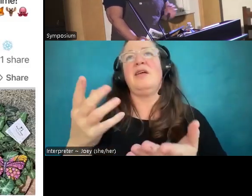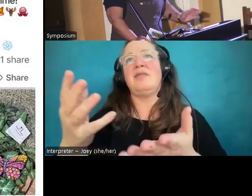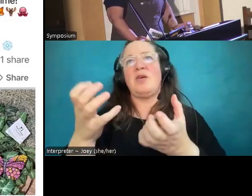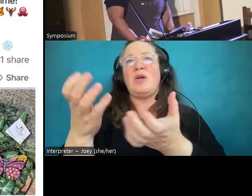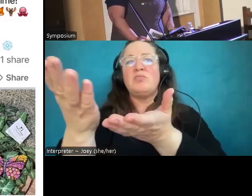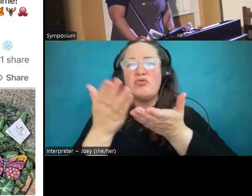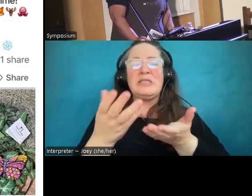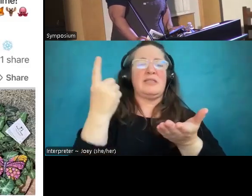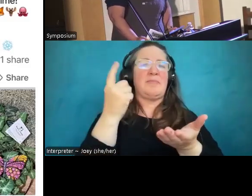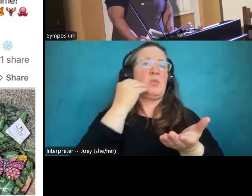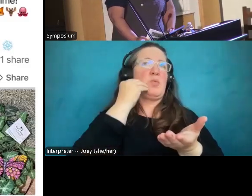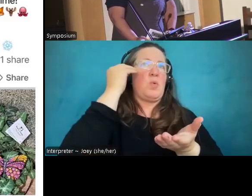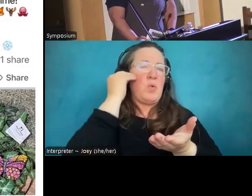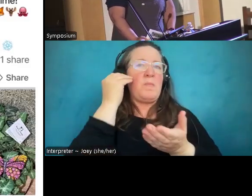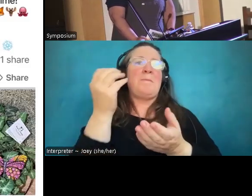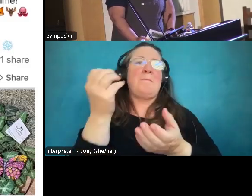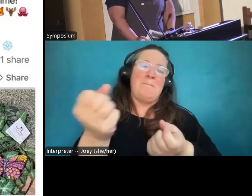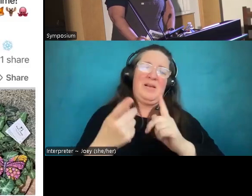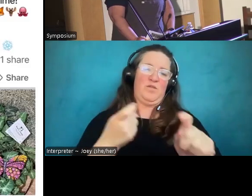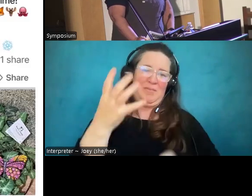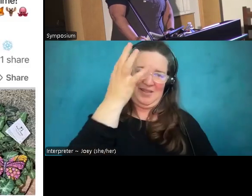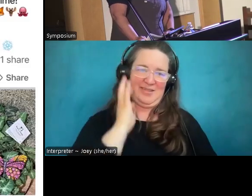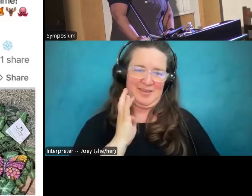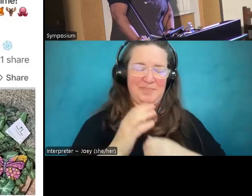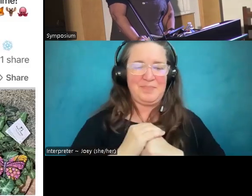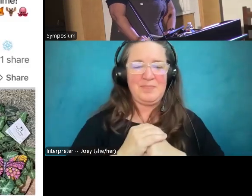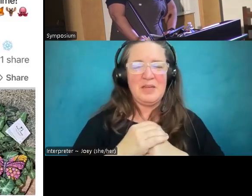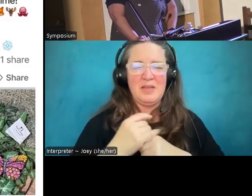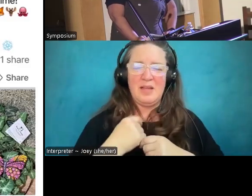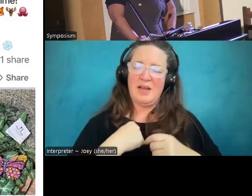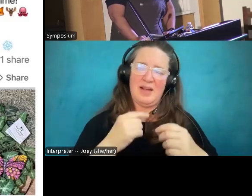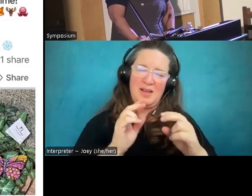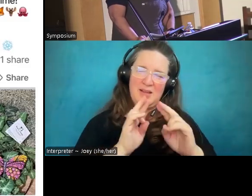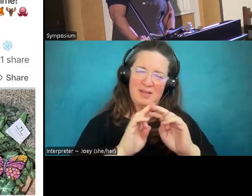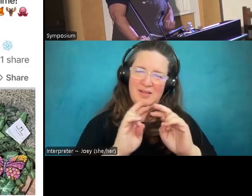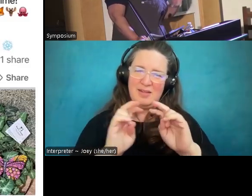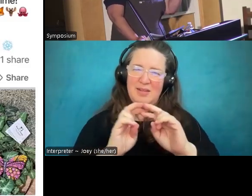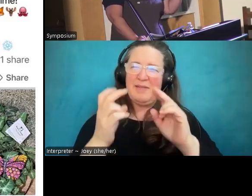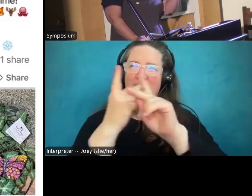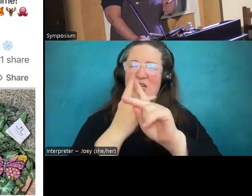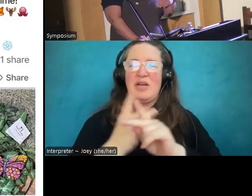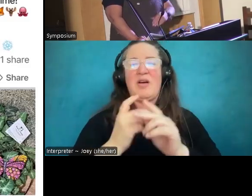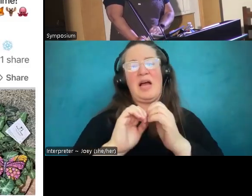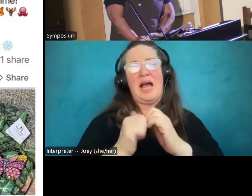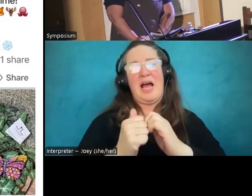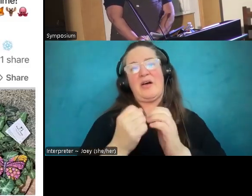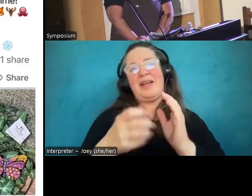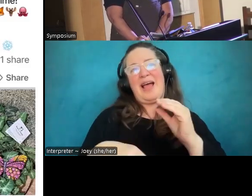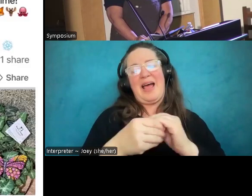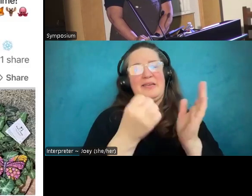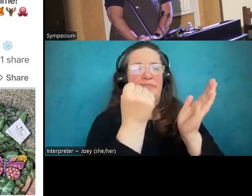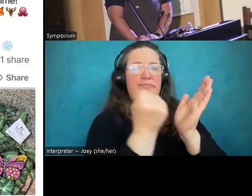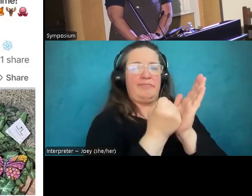home. So that's what I focused on. I found out what it takes to get the Made in Alaska certification, and I got